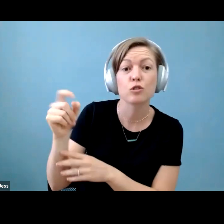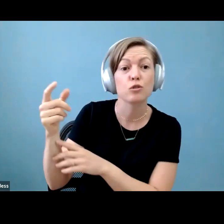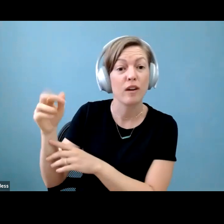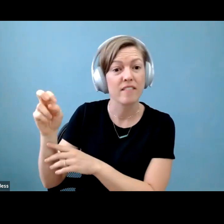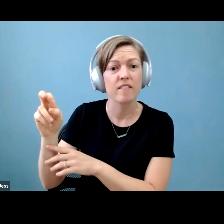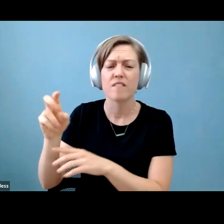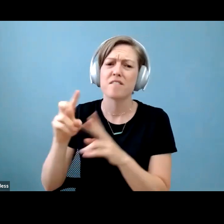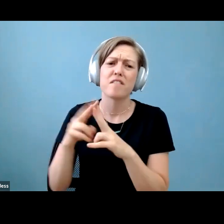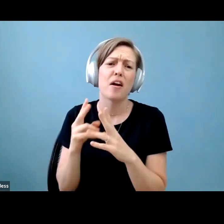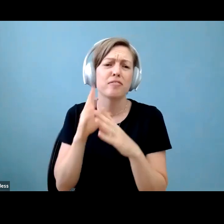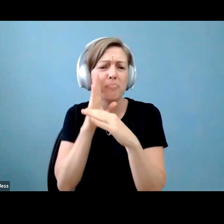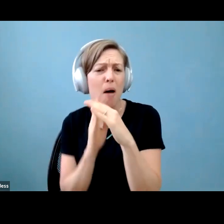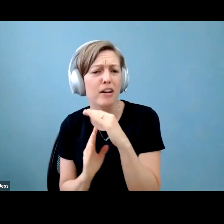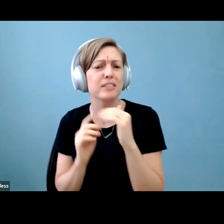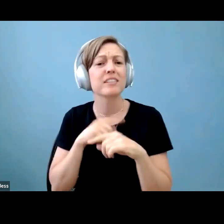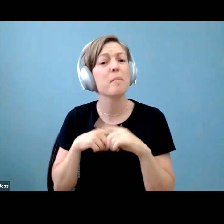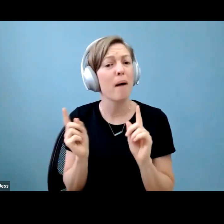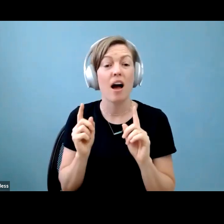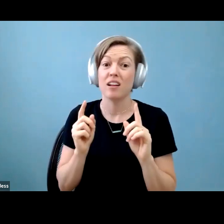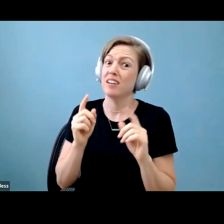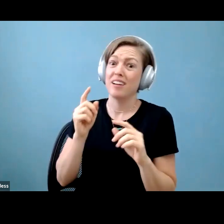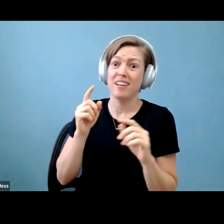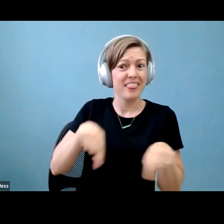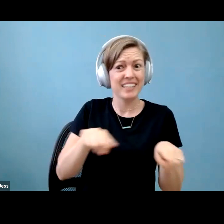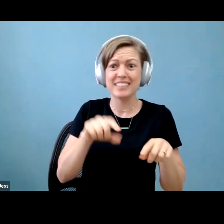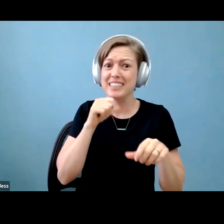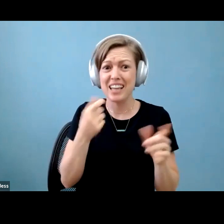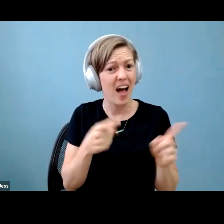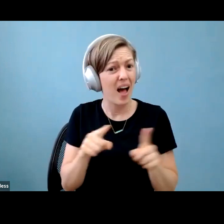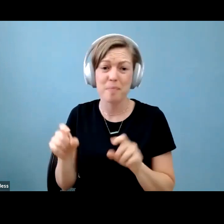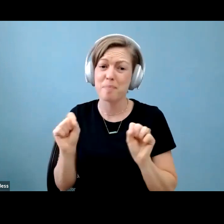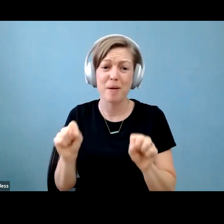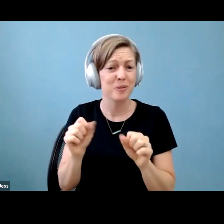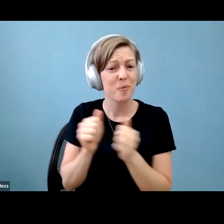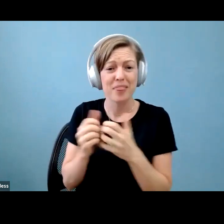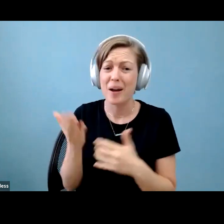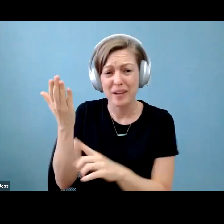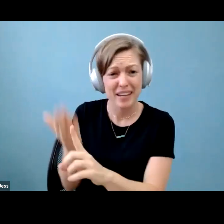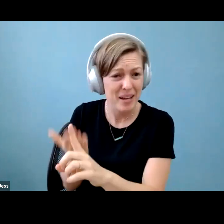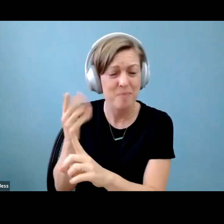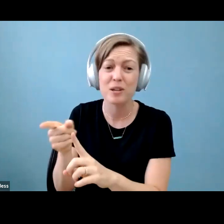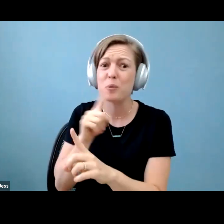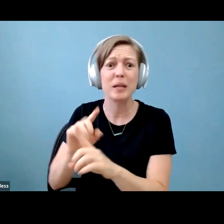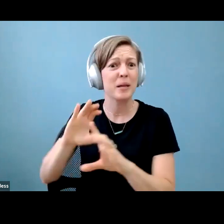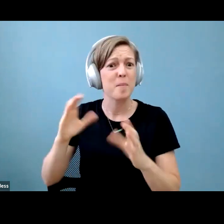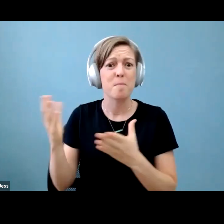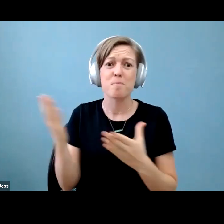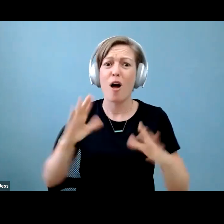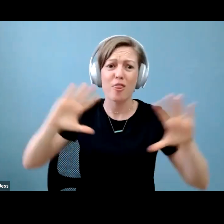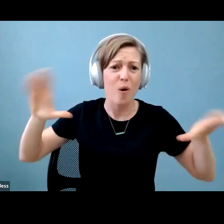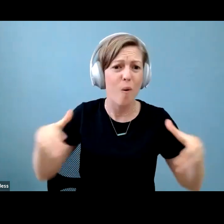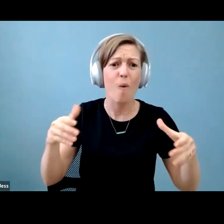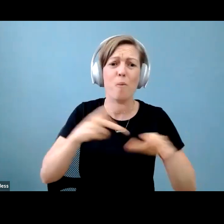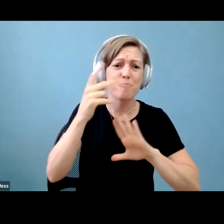very modest, but without whom none of this would have been possible. He's really brought the whole project